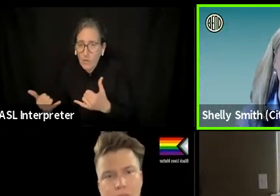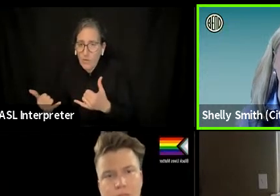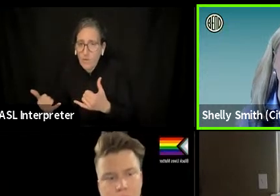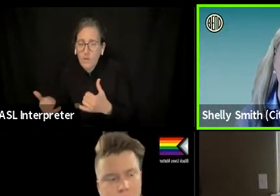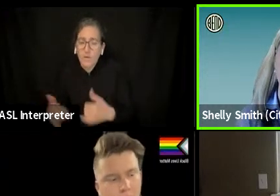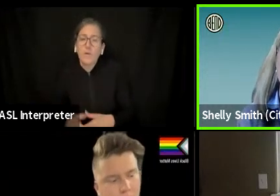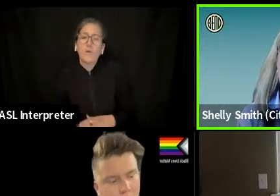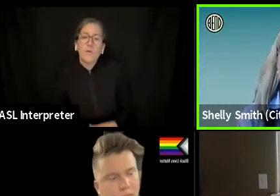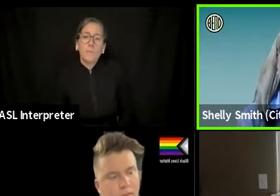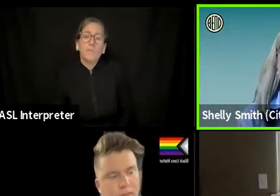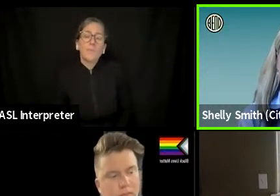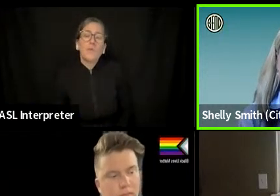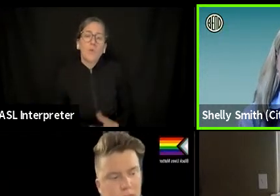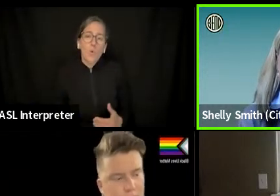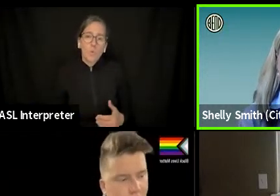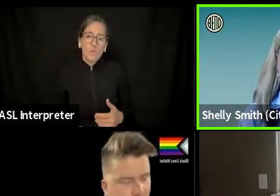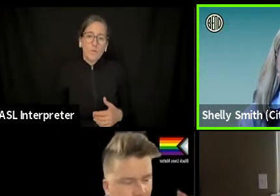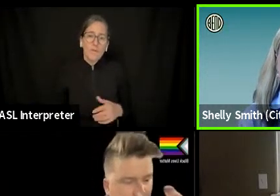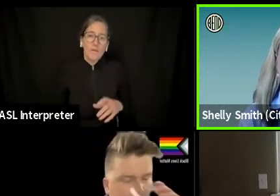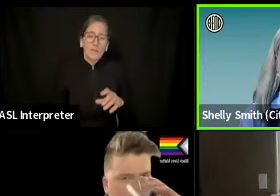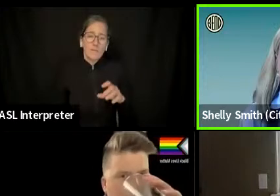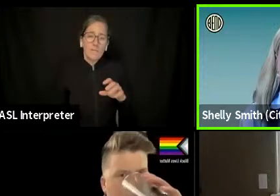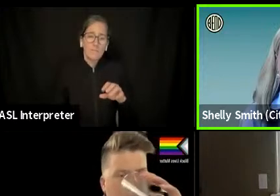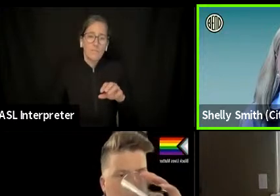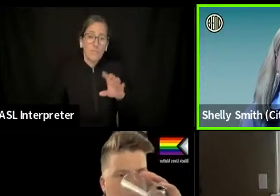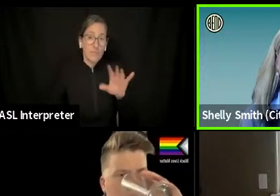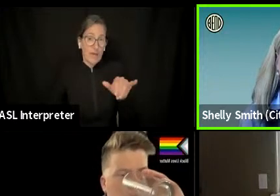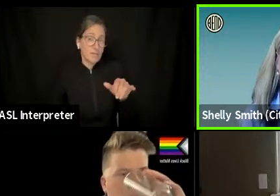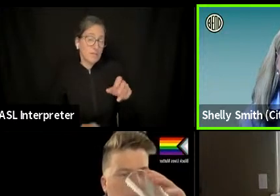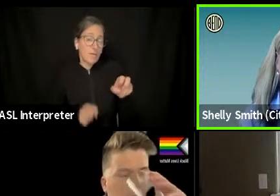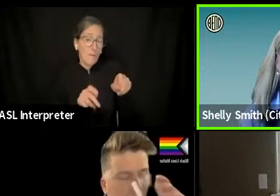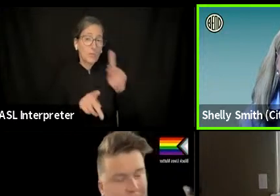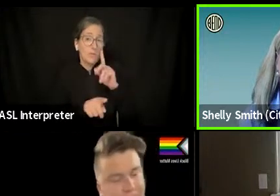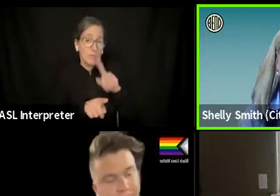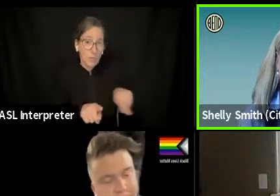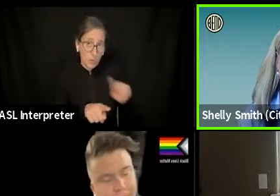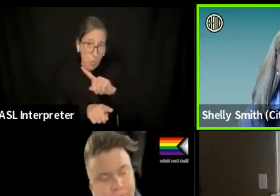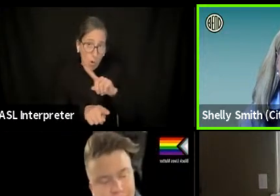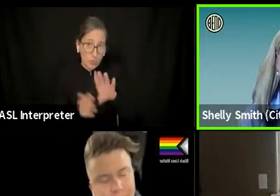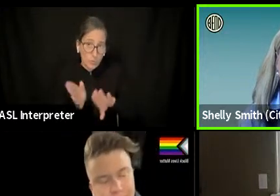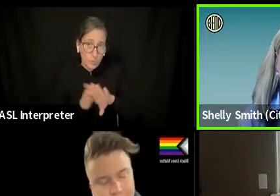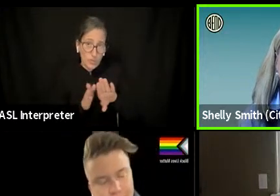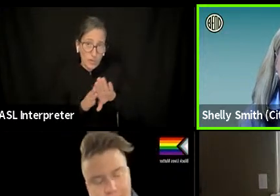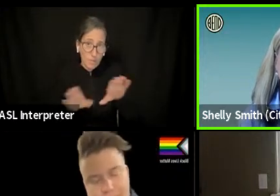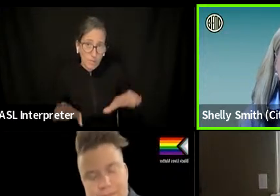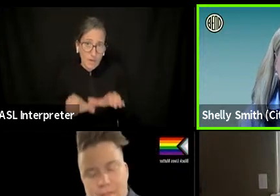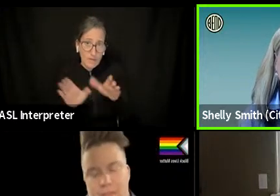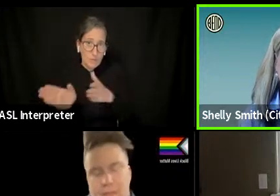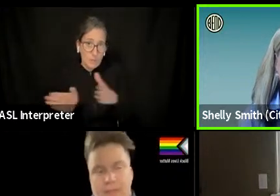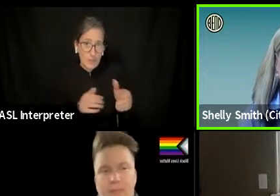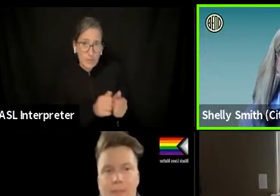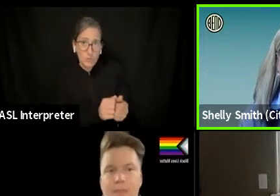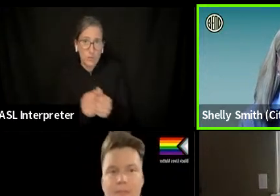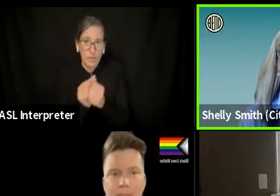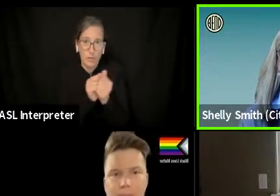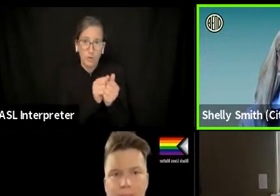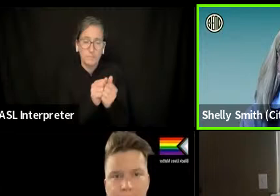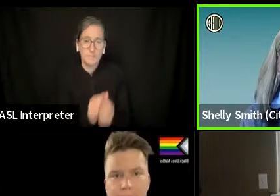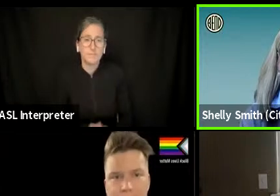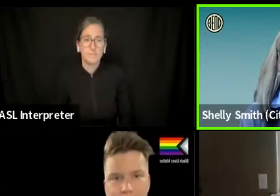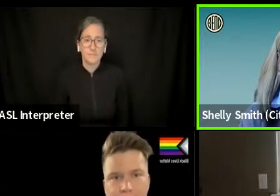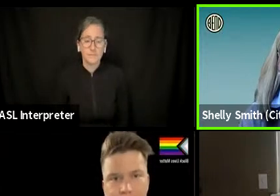platforms. So I think that's the opportunity that you'll be able to develop that action plan as a team.